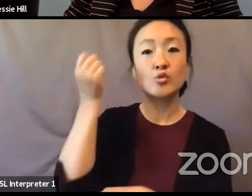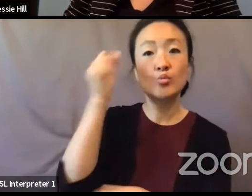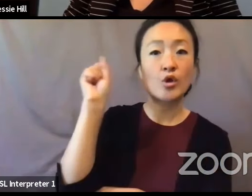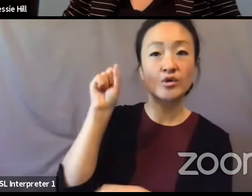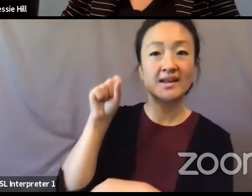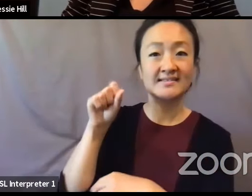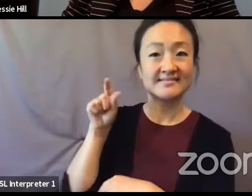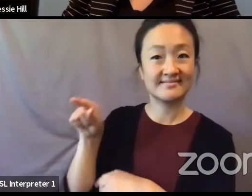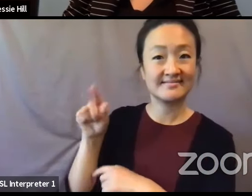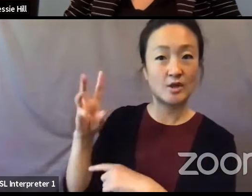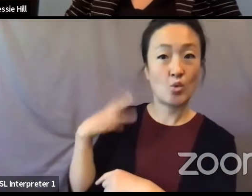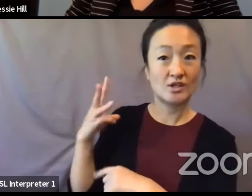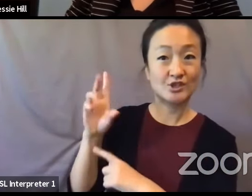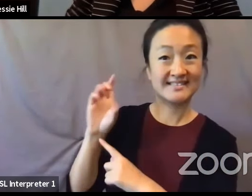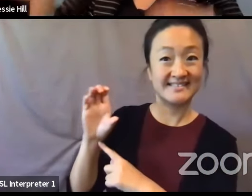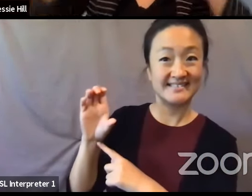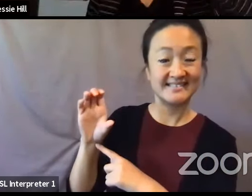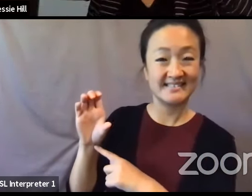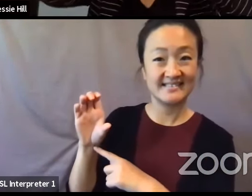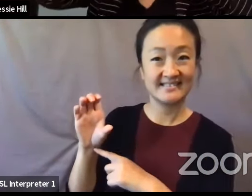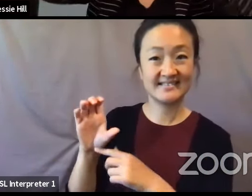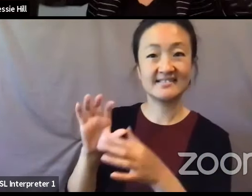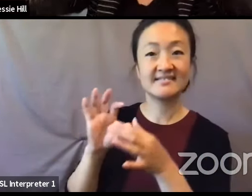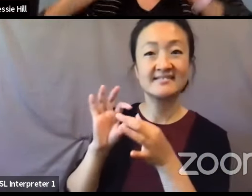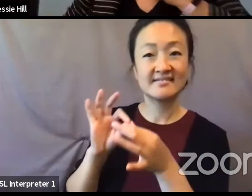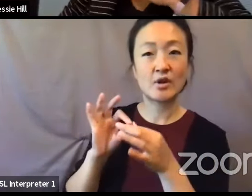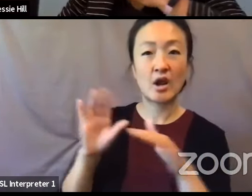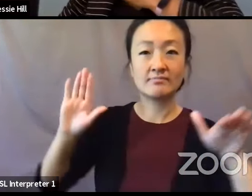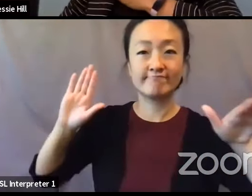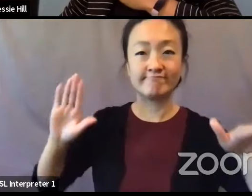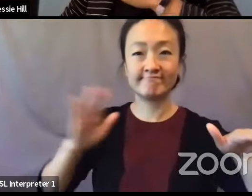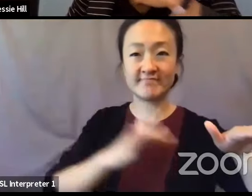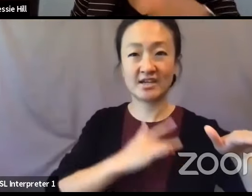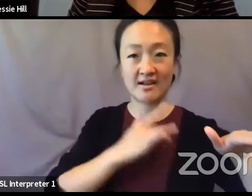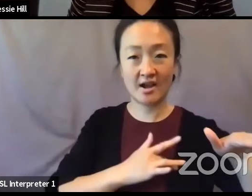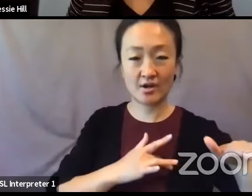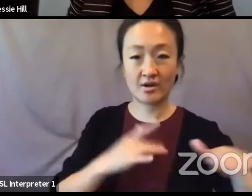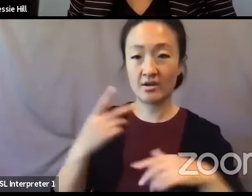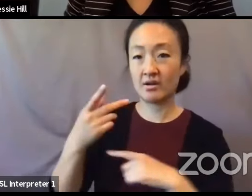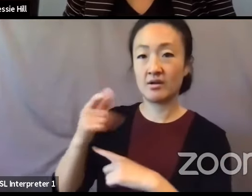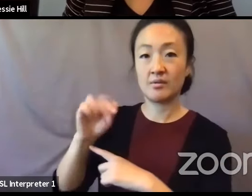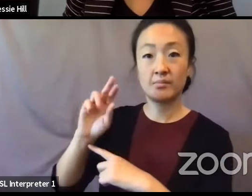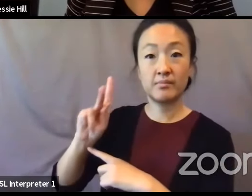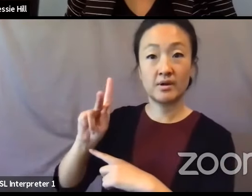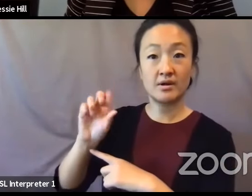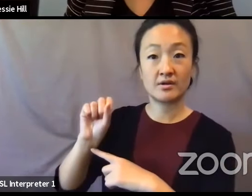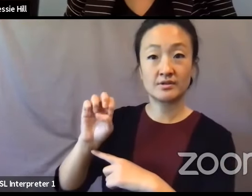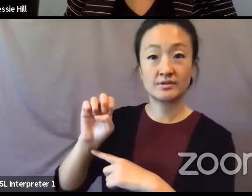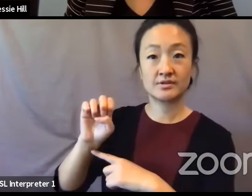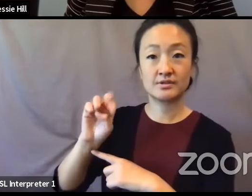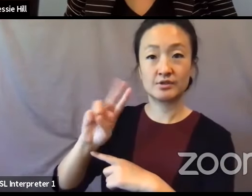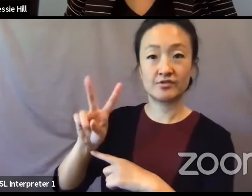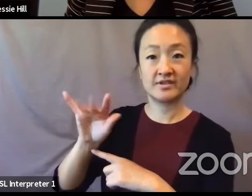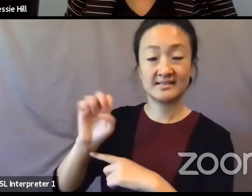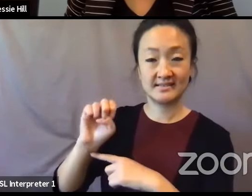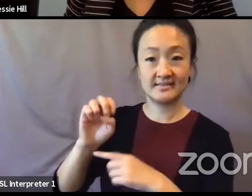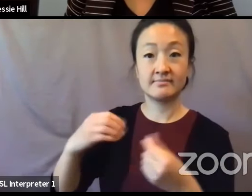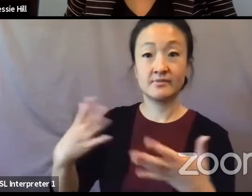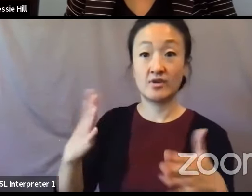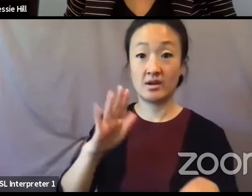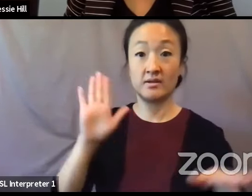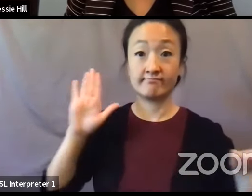D.C., especially around inaugurations. The Park Service gives the inauguration committee